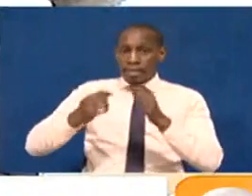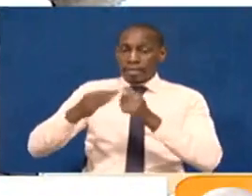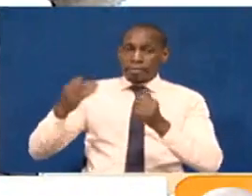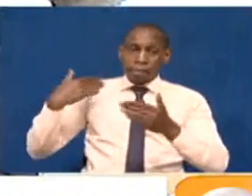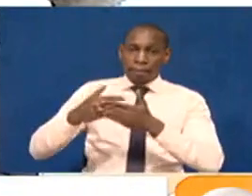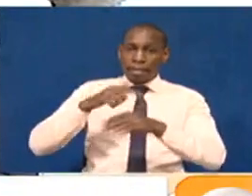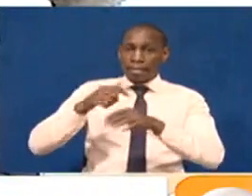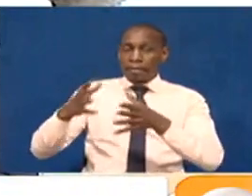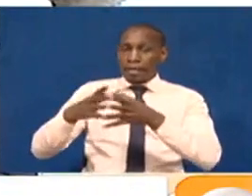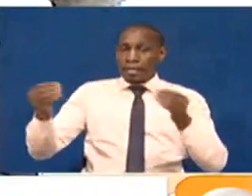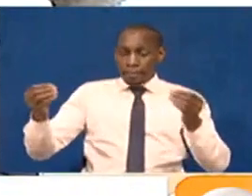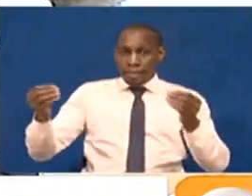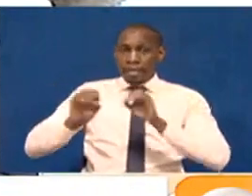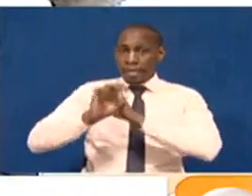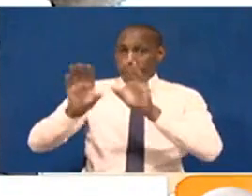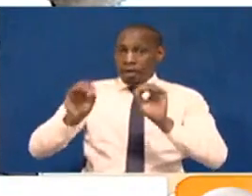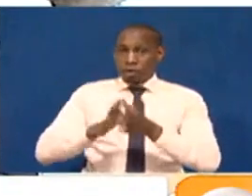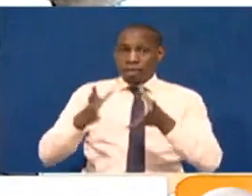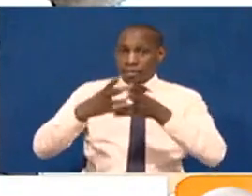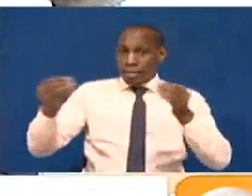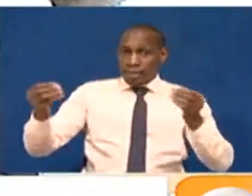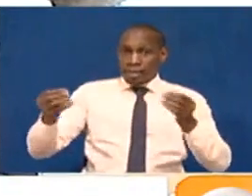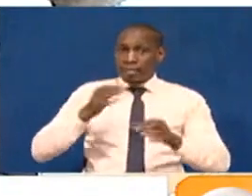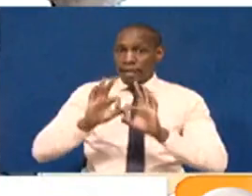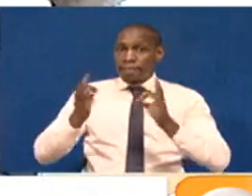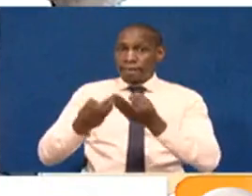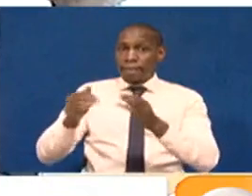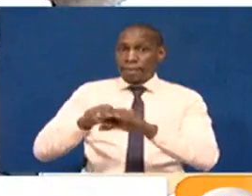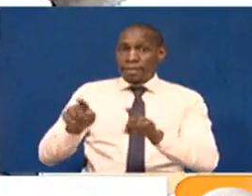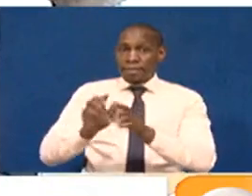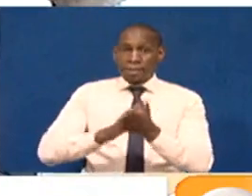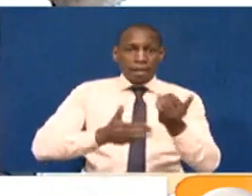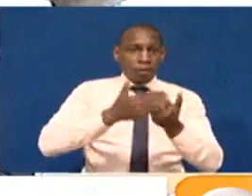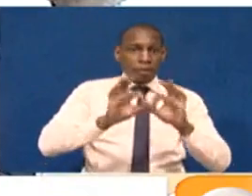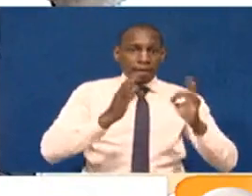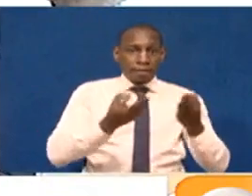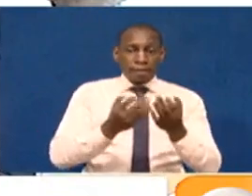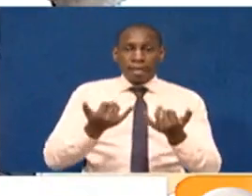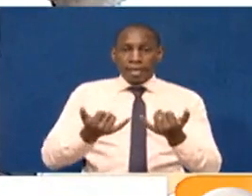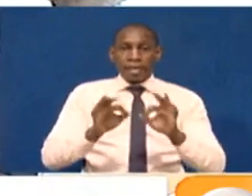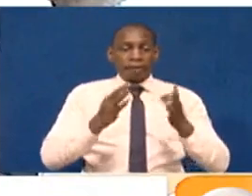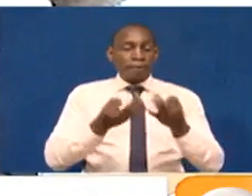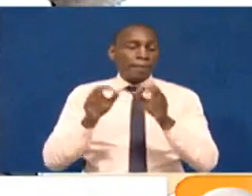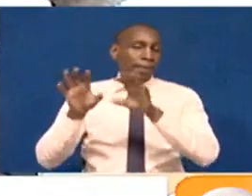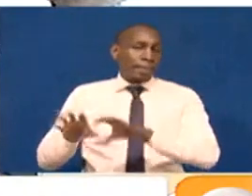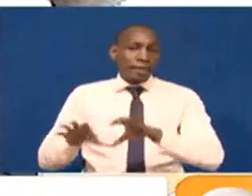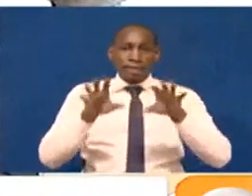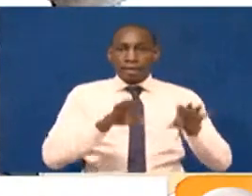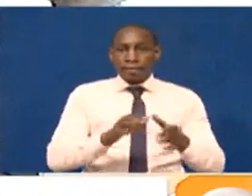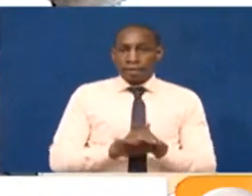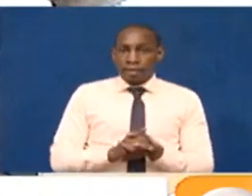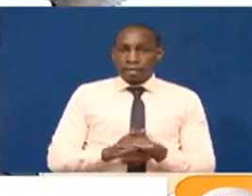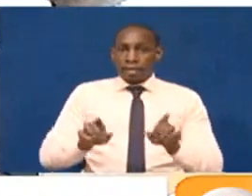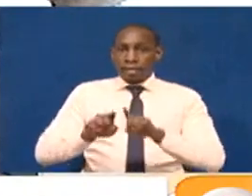8 years since his mysterious disappearance. The disappearance of their kin, who was the breadwinner, has caused the family untold suffering with recent